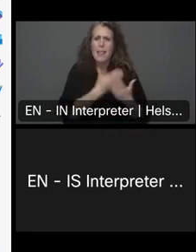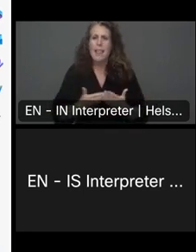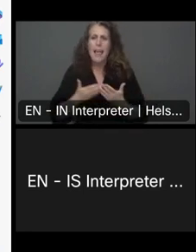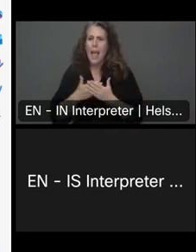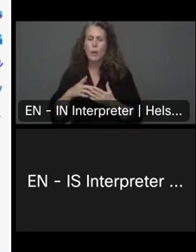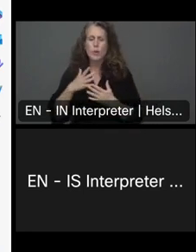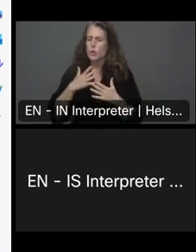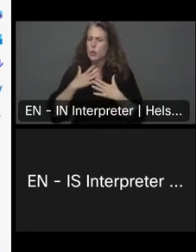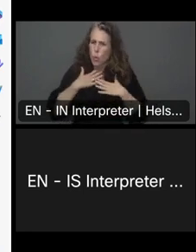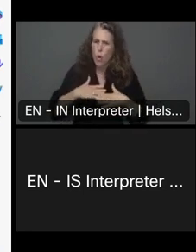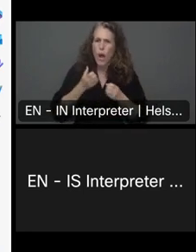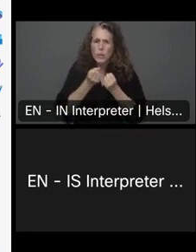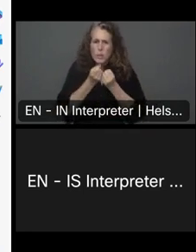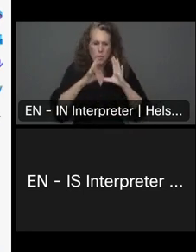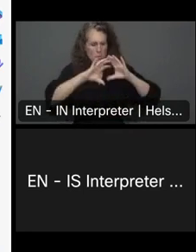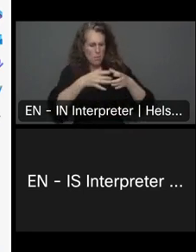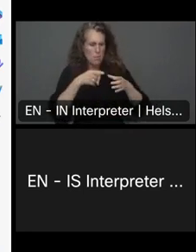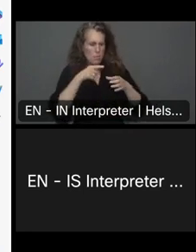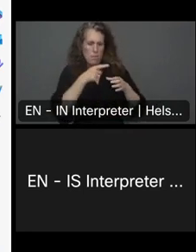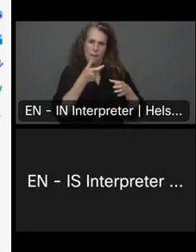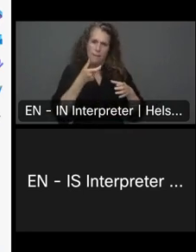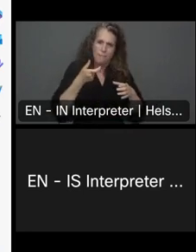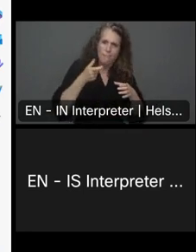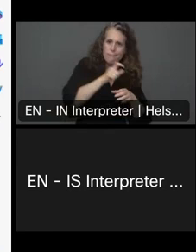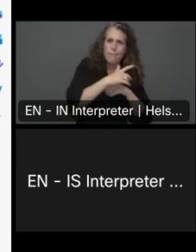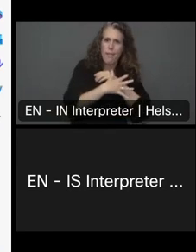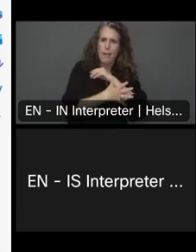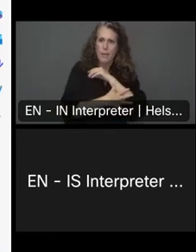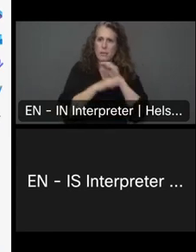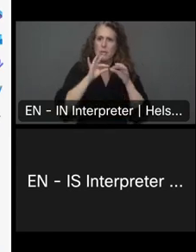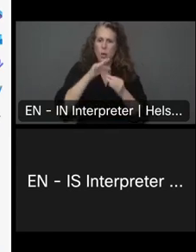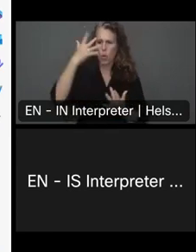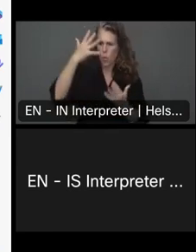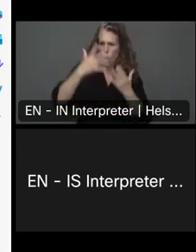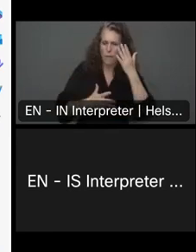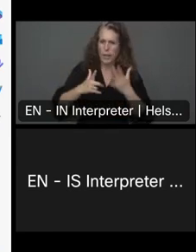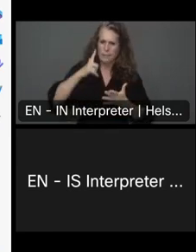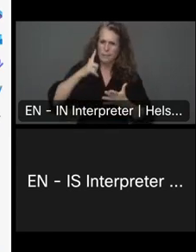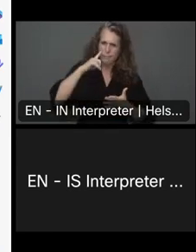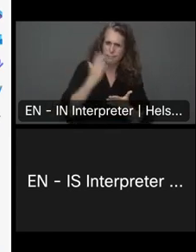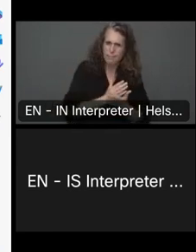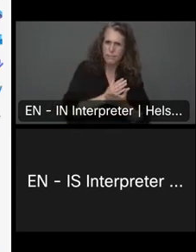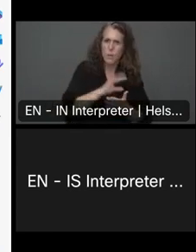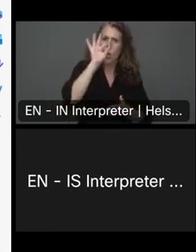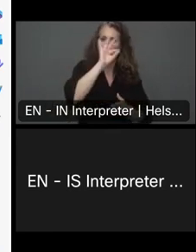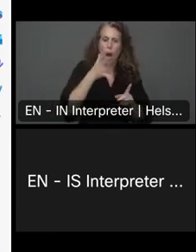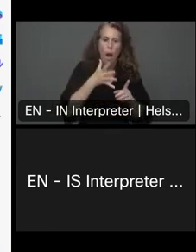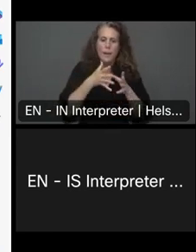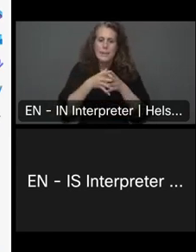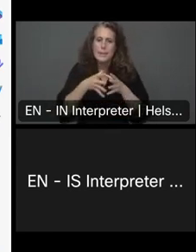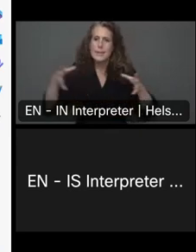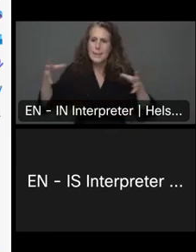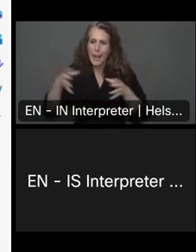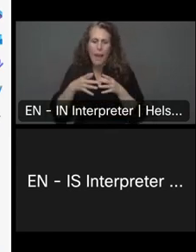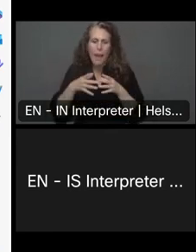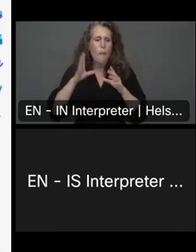operators, in particular quantificational determiners, are made redundant by scale or implicature. The key observation here is